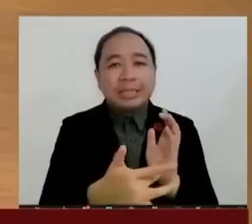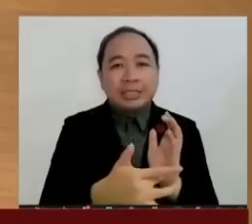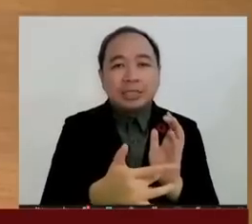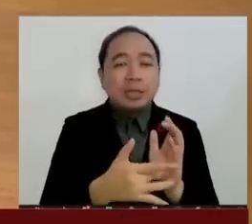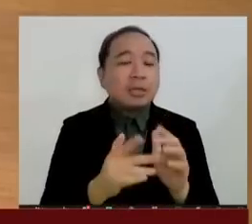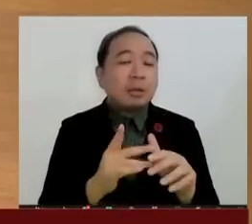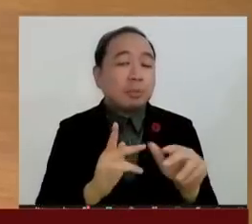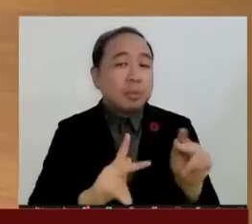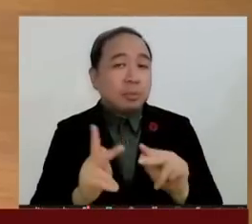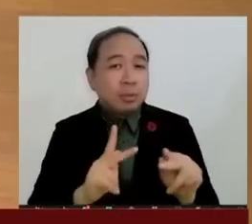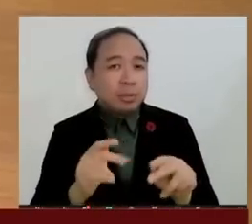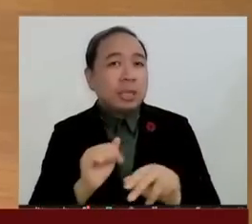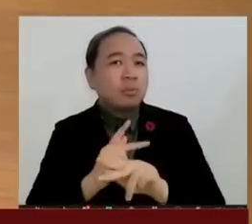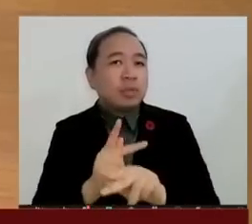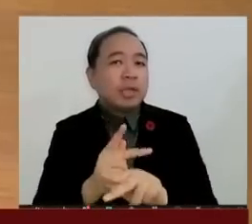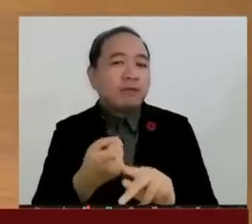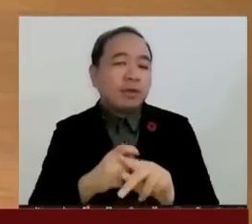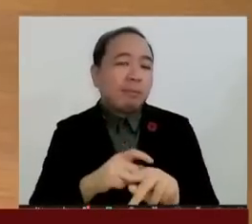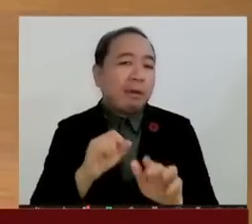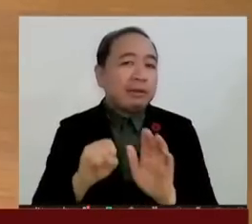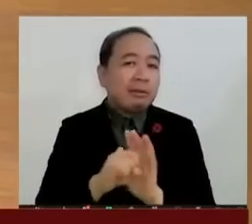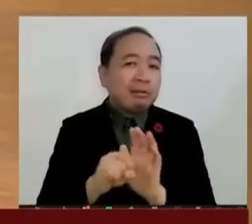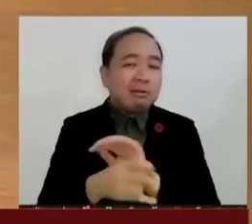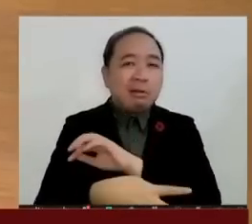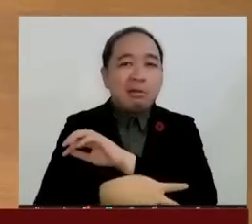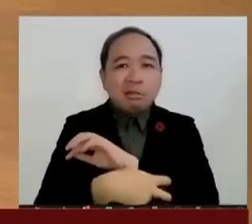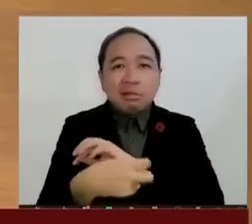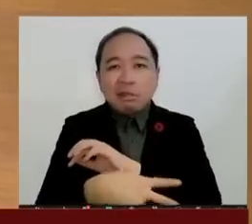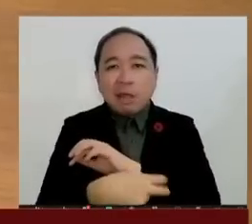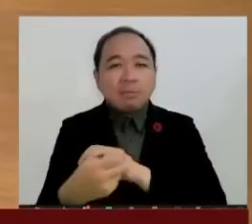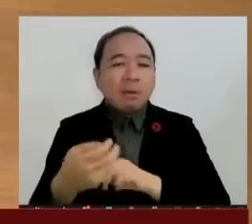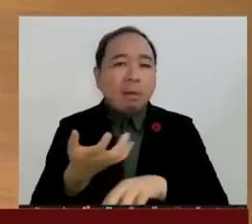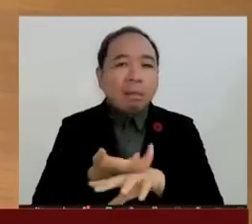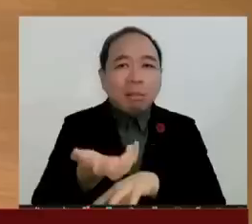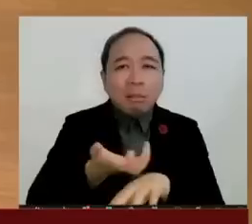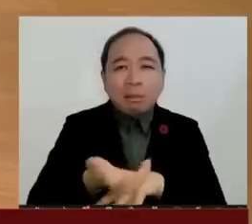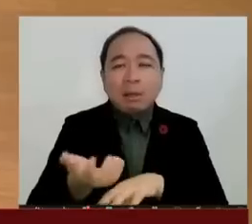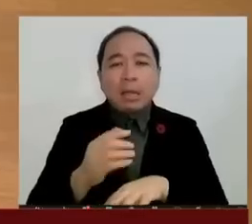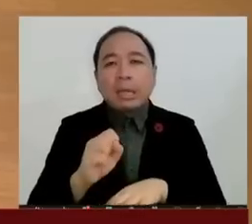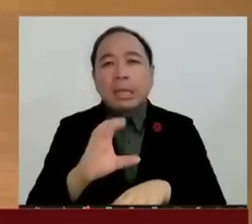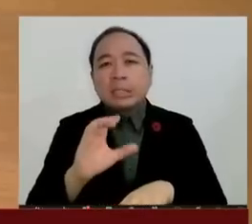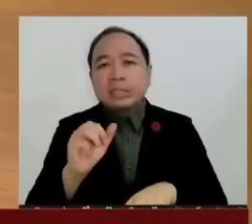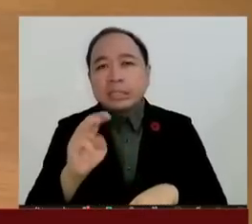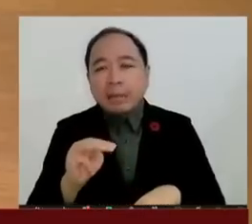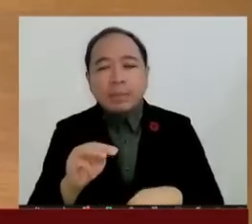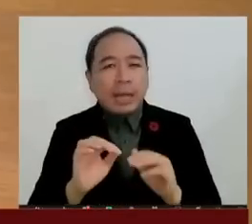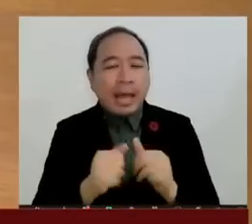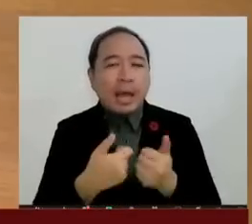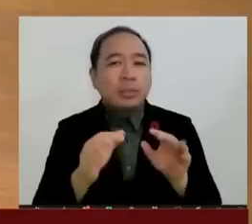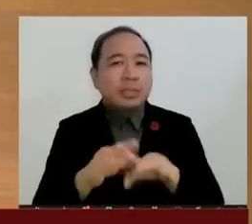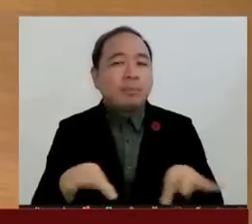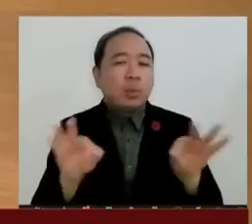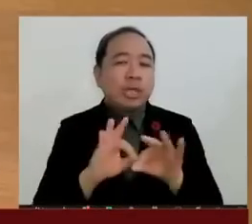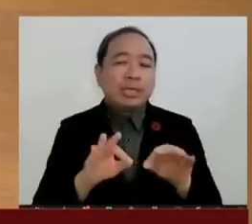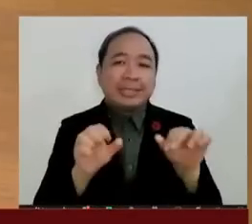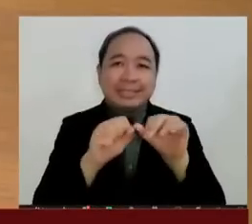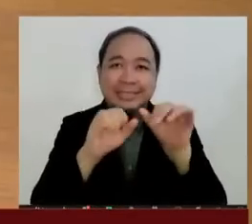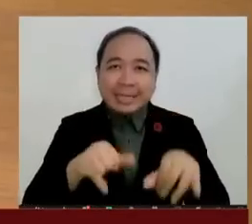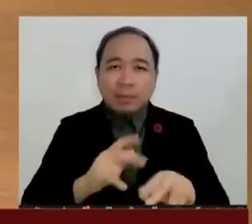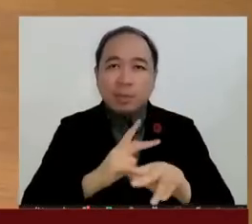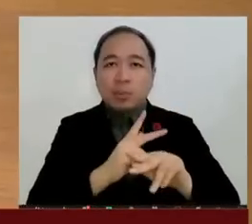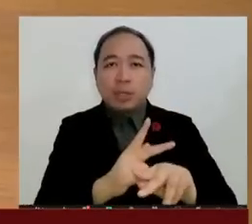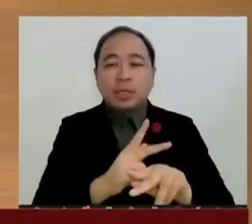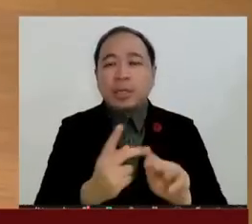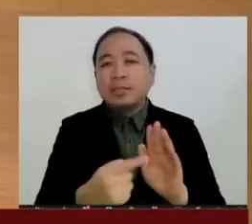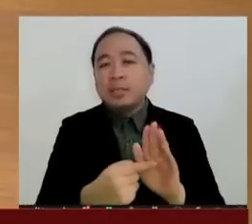protected from identity theft, phishing, other online scams, through essential systems and safeguards, such as